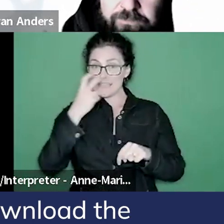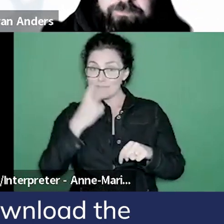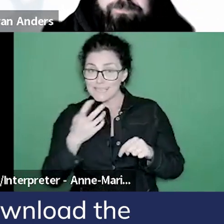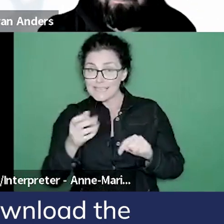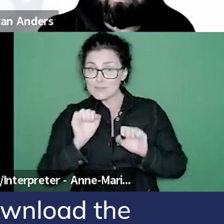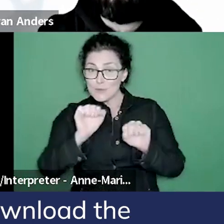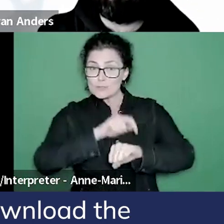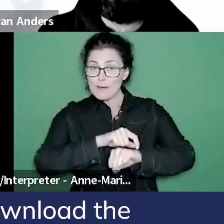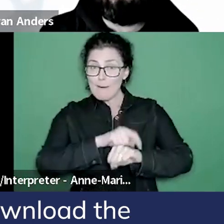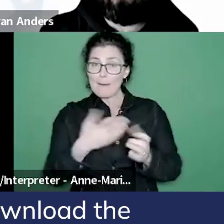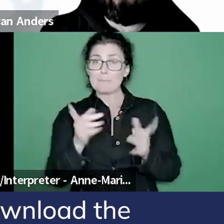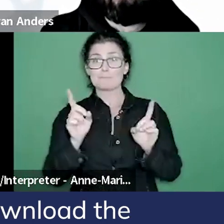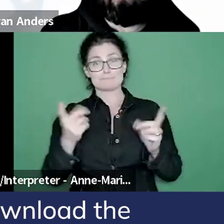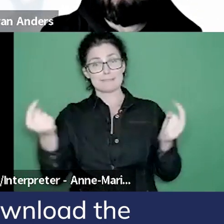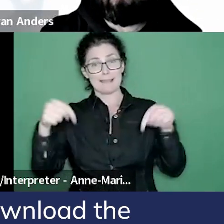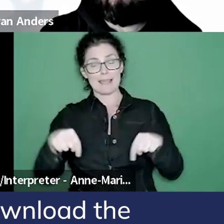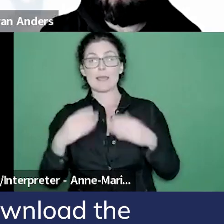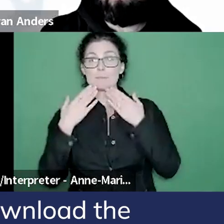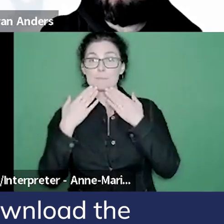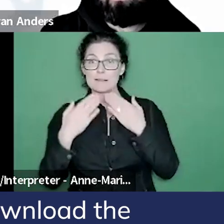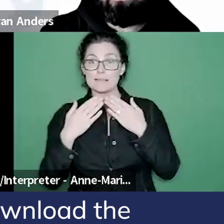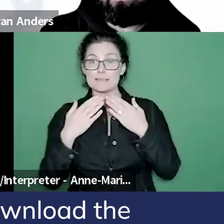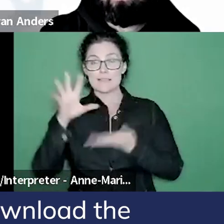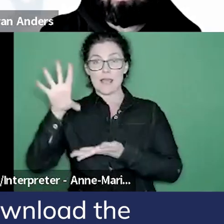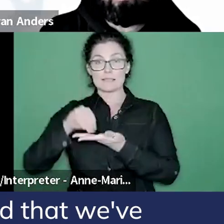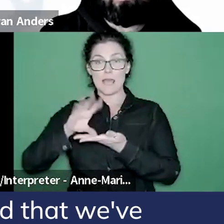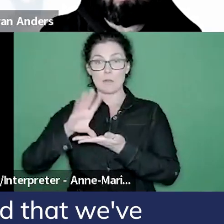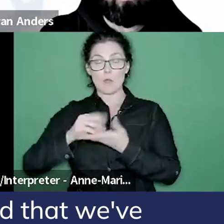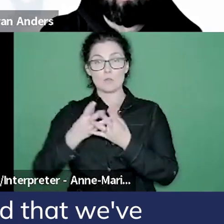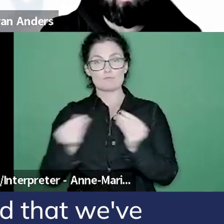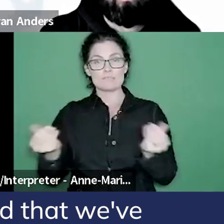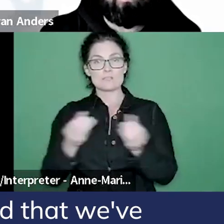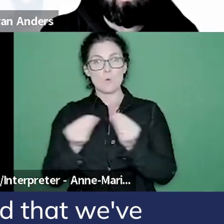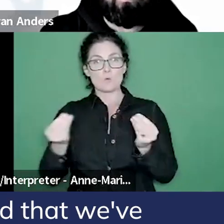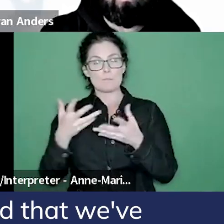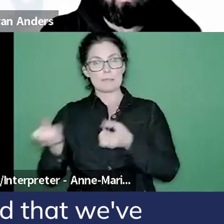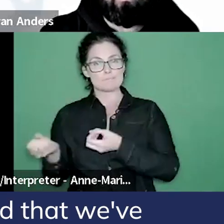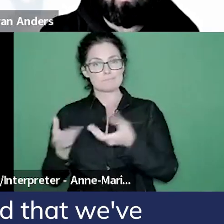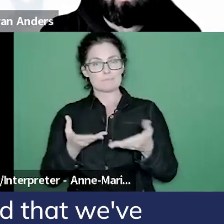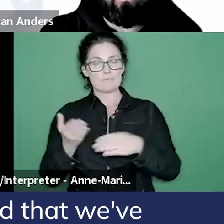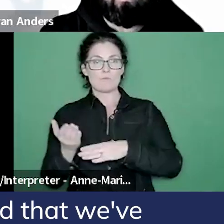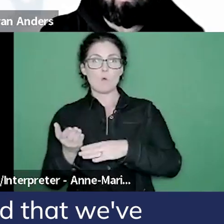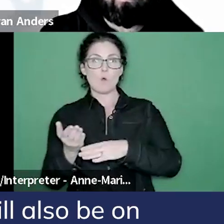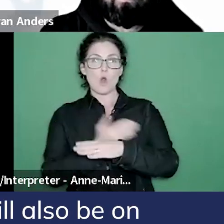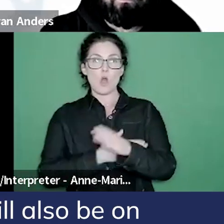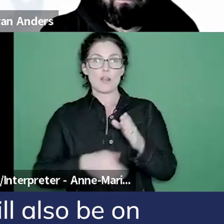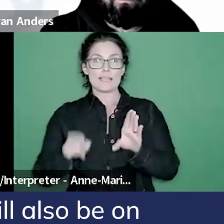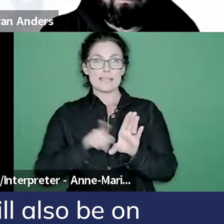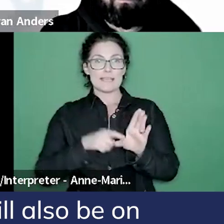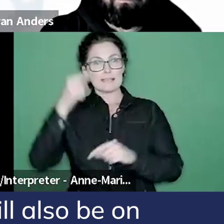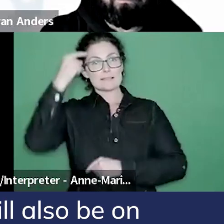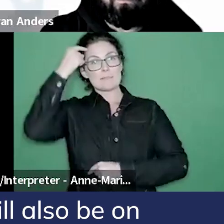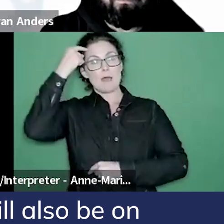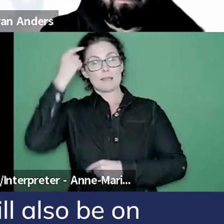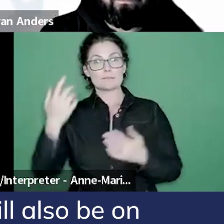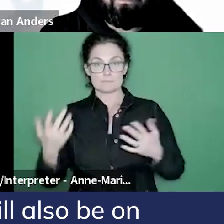webinar. And please do, if you haven't already, download the resource that we've provided for Early as a Mind that we've produced. You should have all had